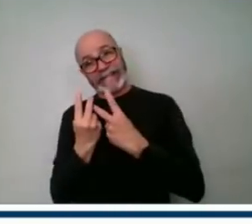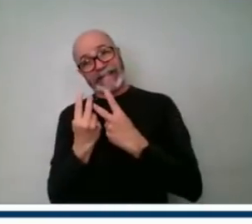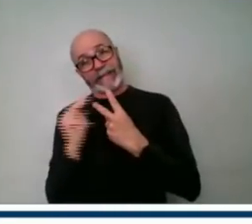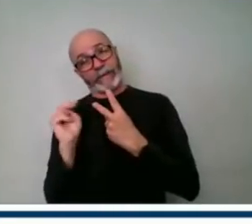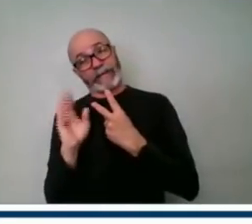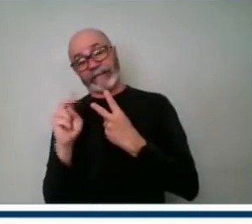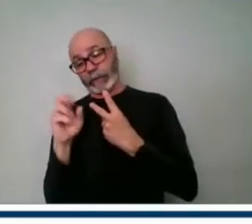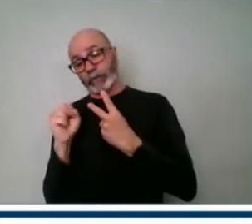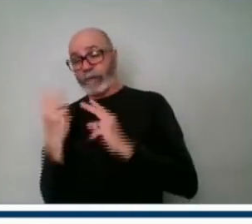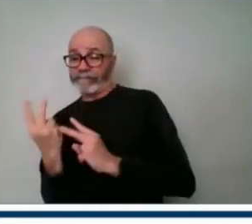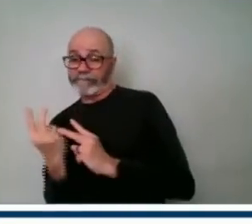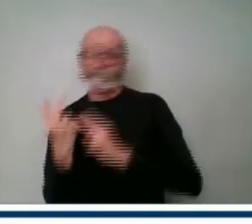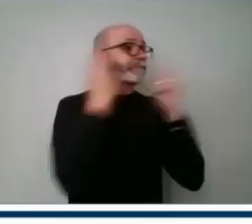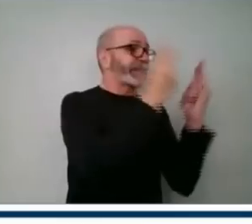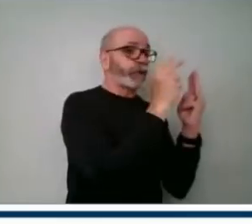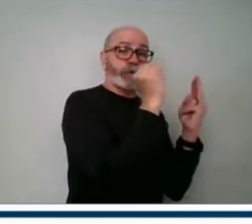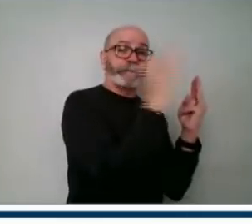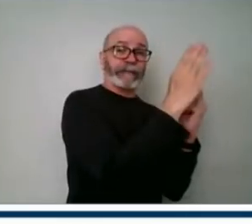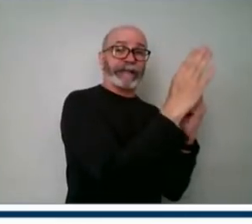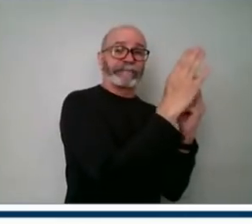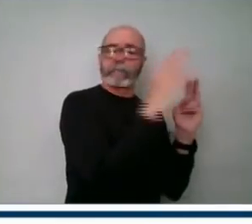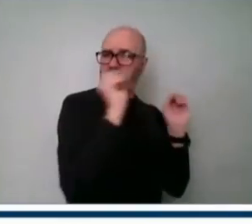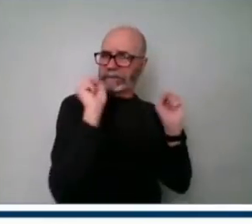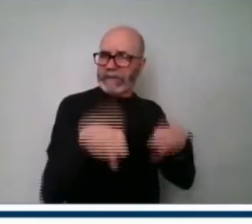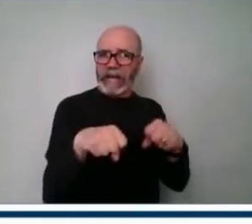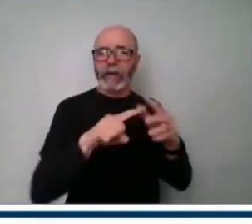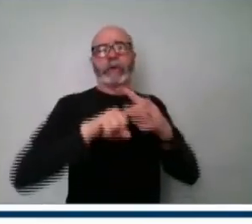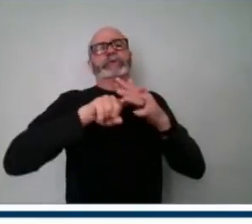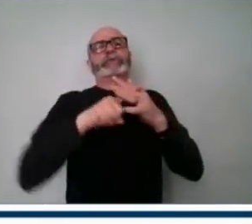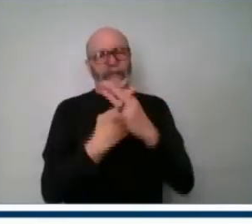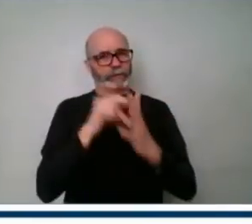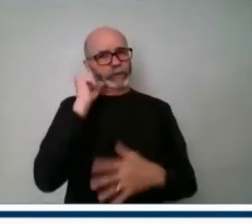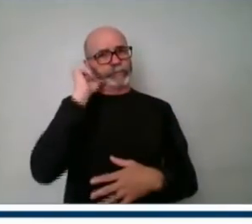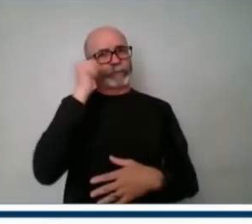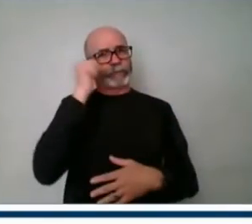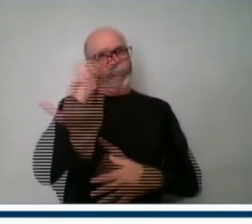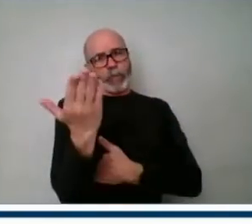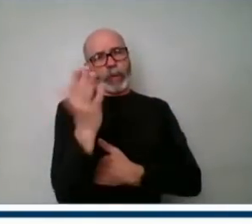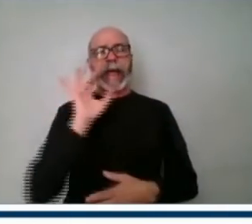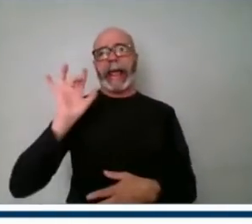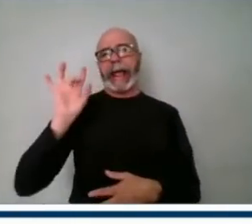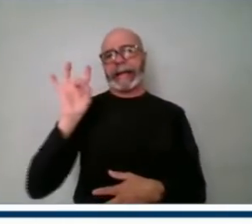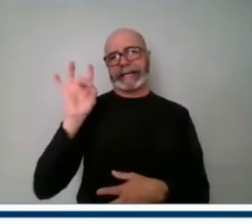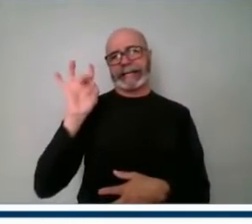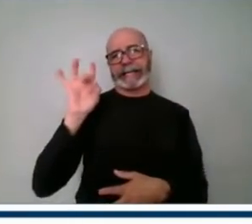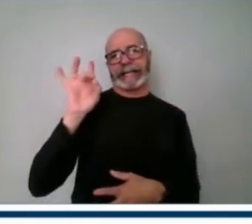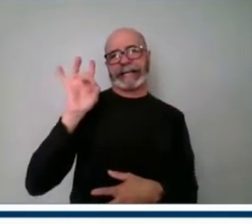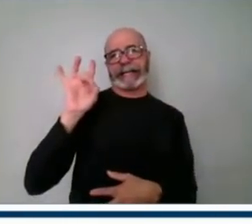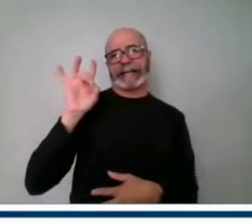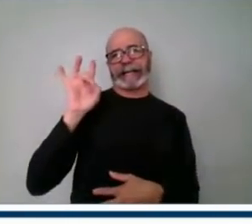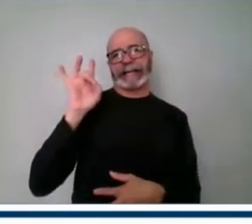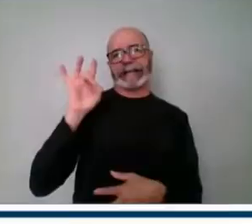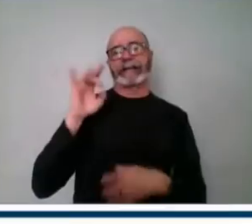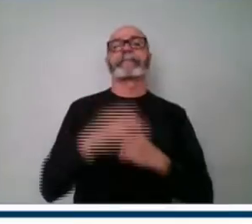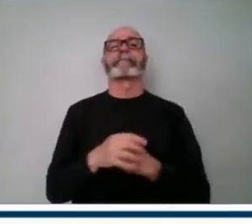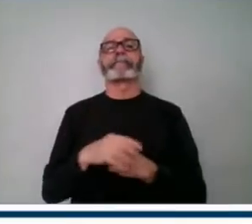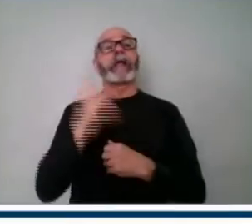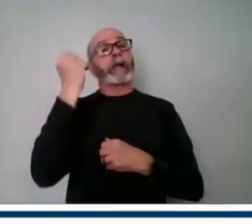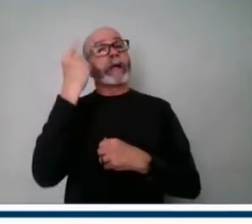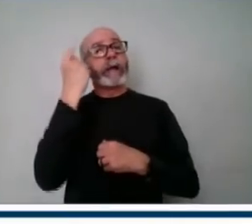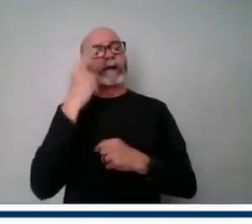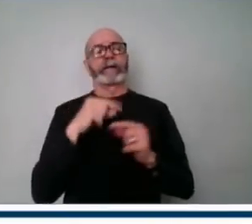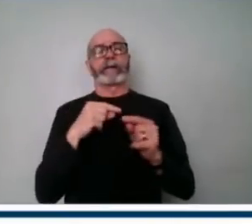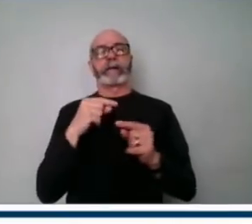from New Brunswick starting tomorrow at 8 a.m. We're also loosening the remaining restrictions in place